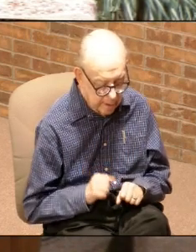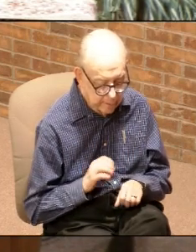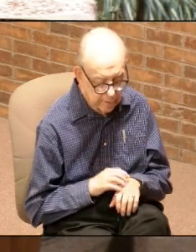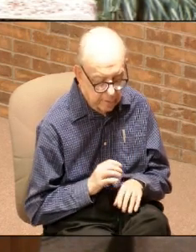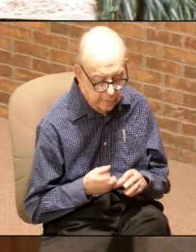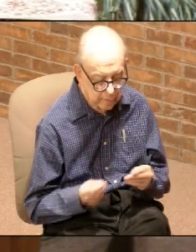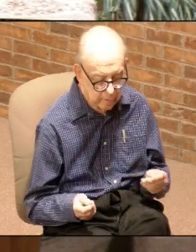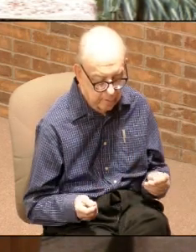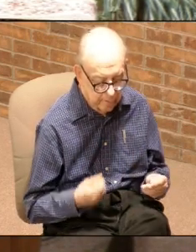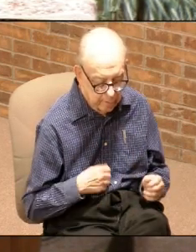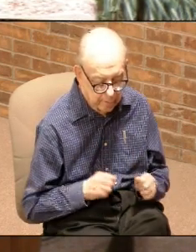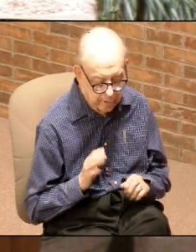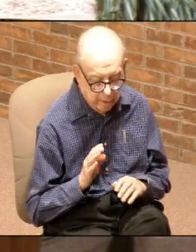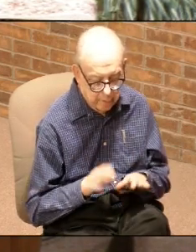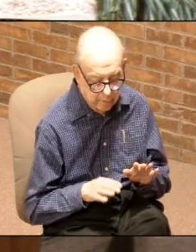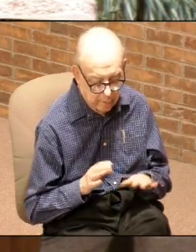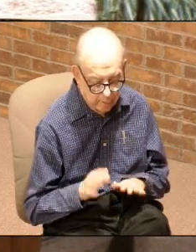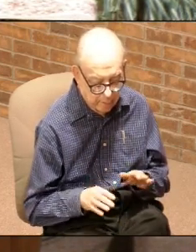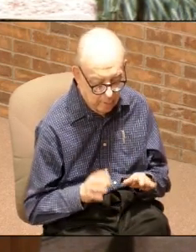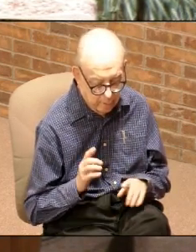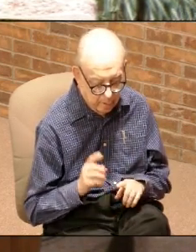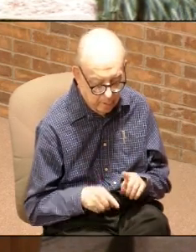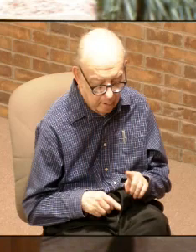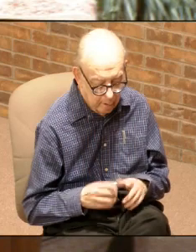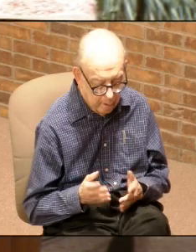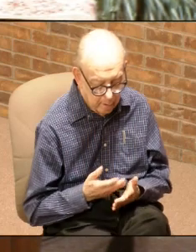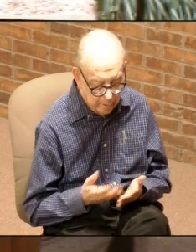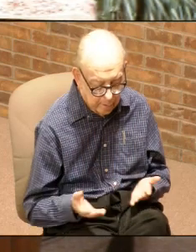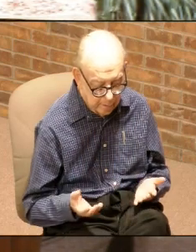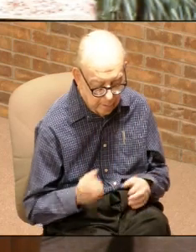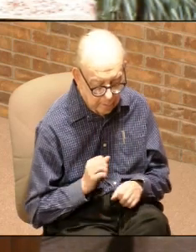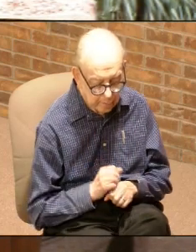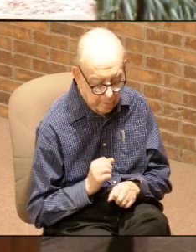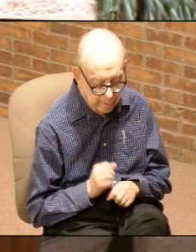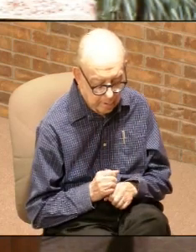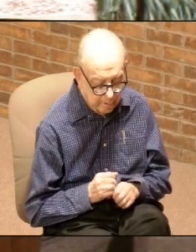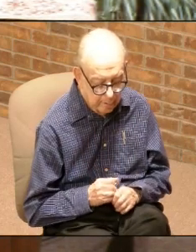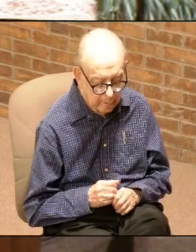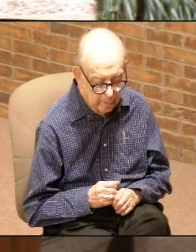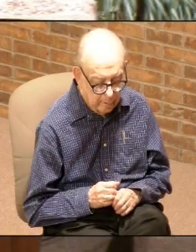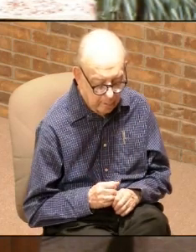you can walk, and you can do the task.